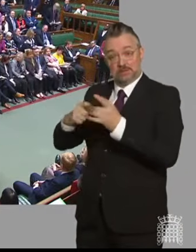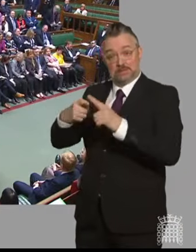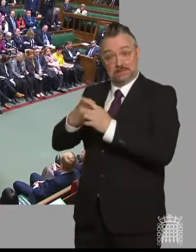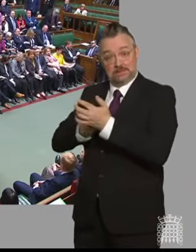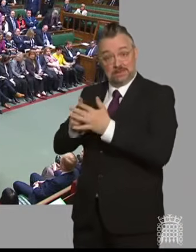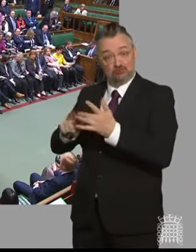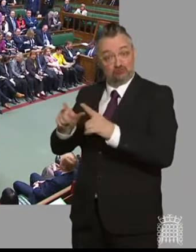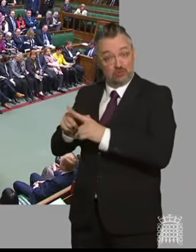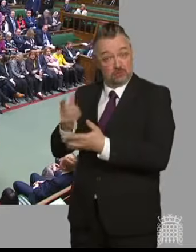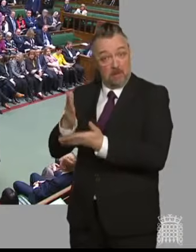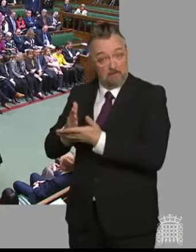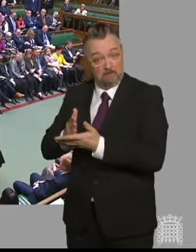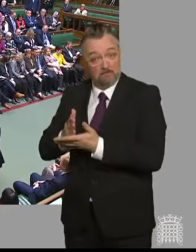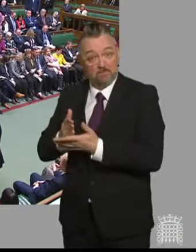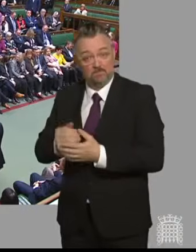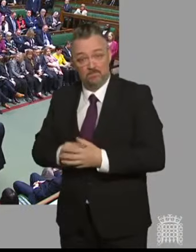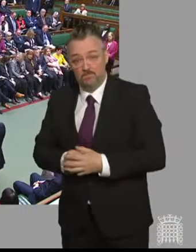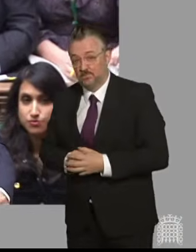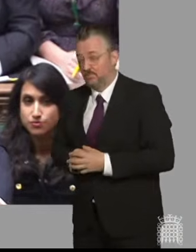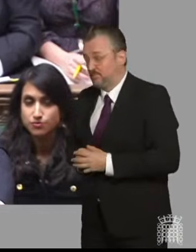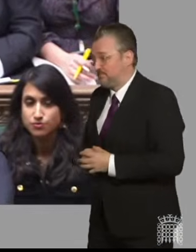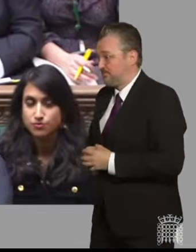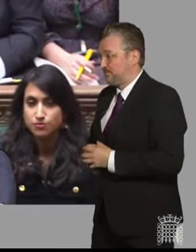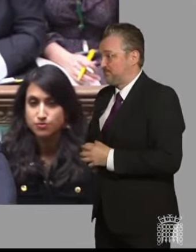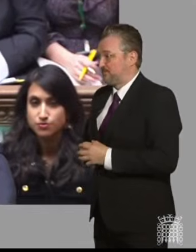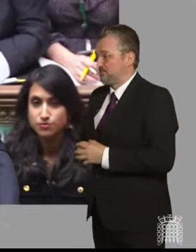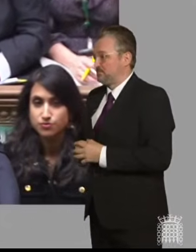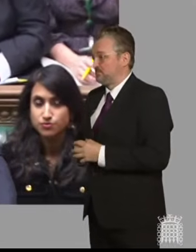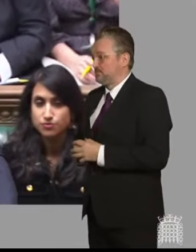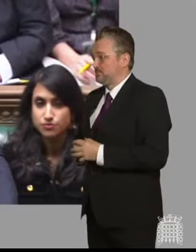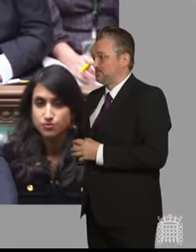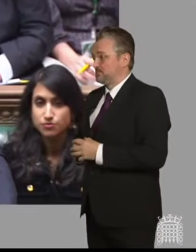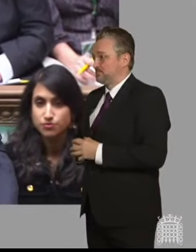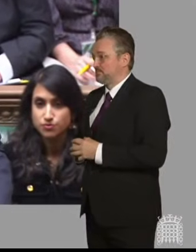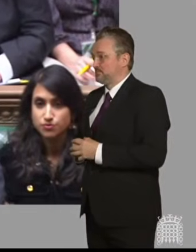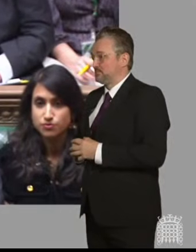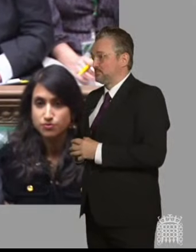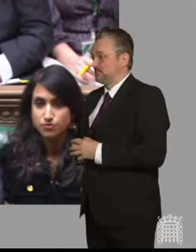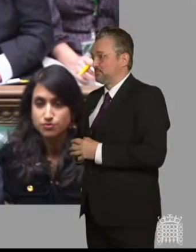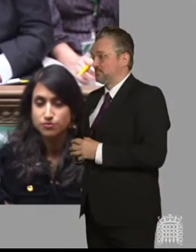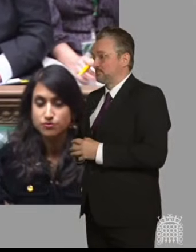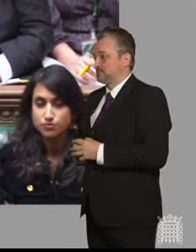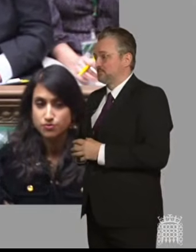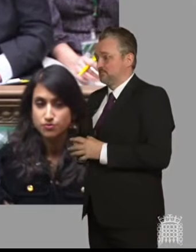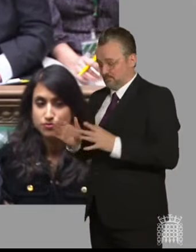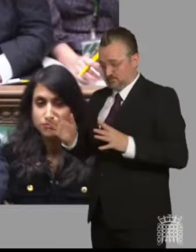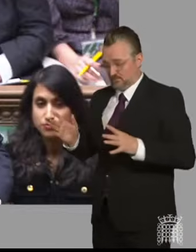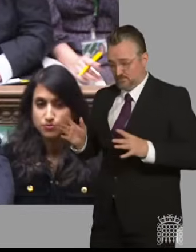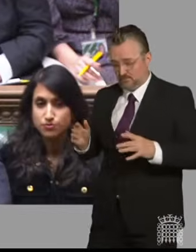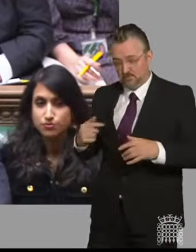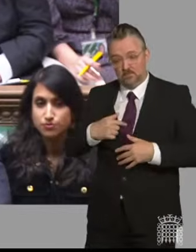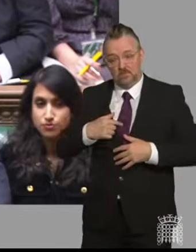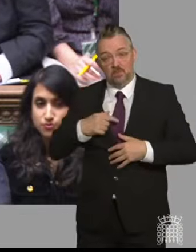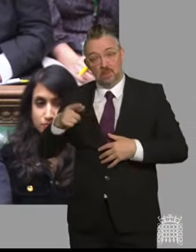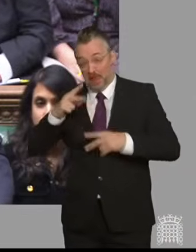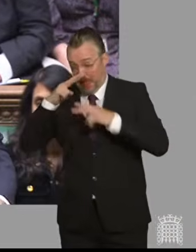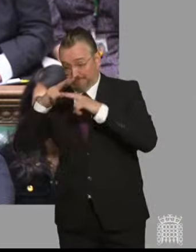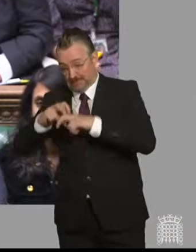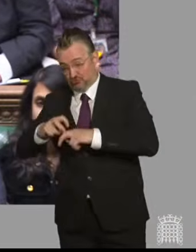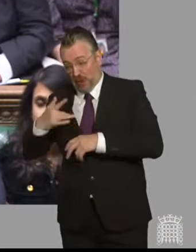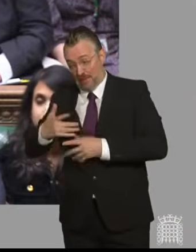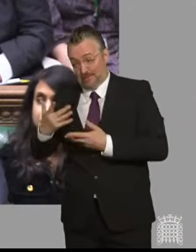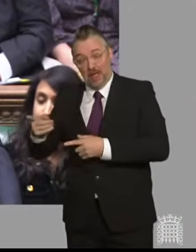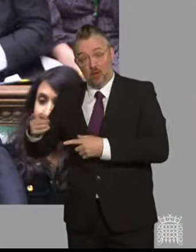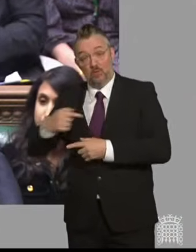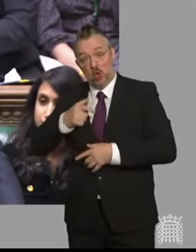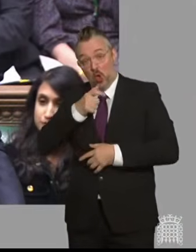Mr. Speaker, it would clearly be inappropriate for me to comment on an investigation before it has been completed. Our